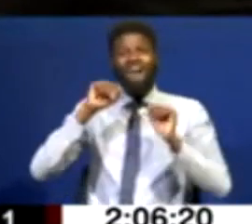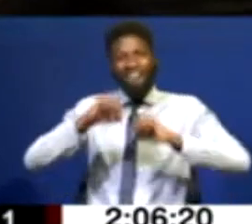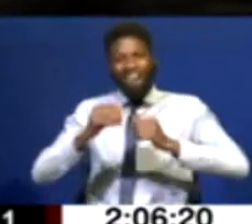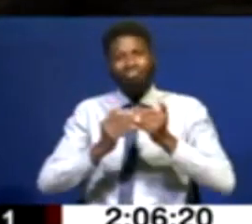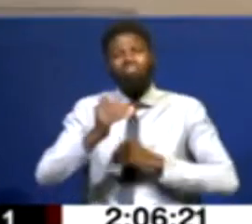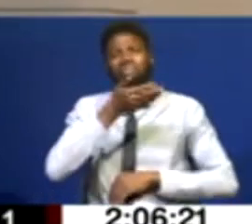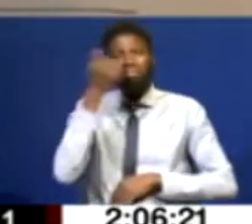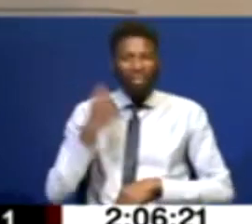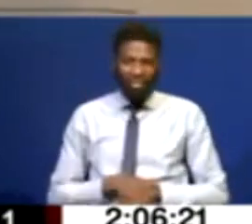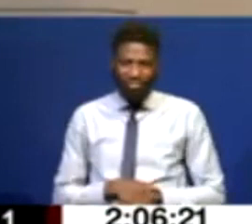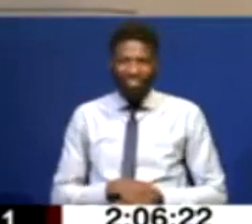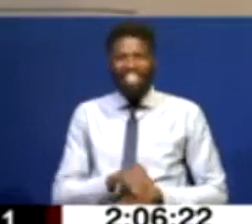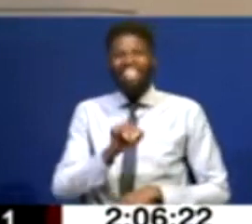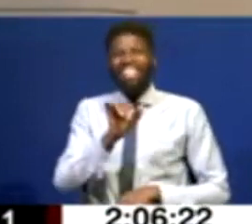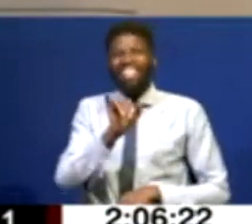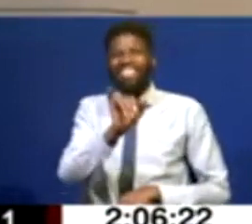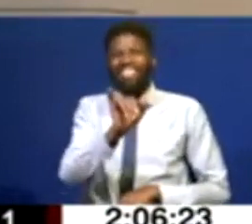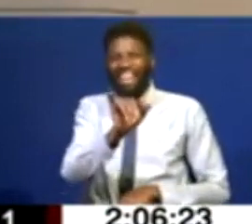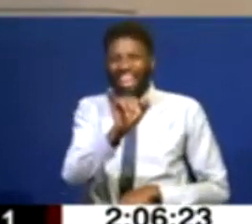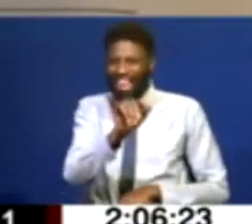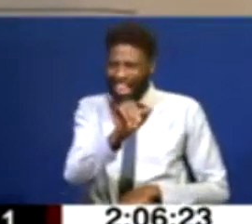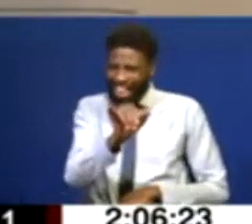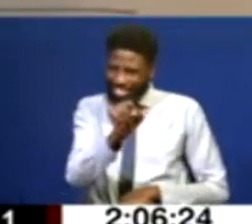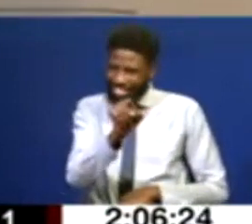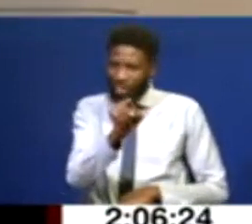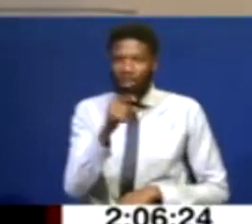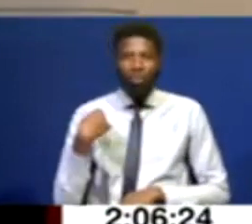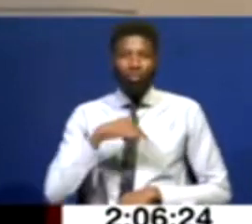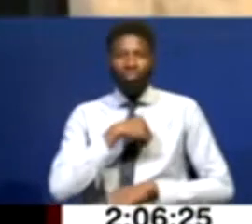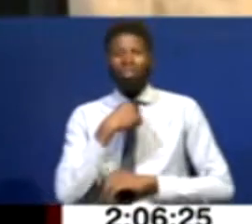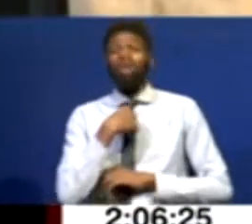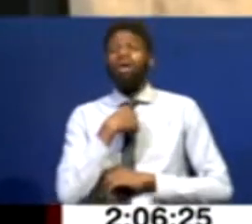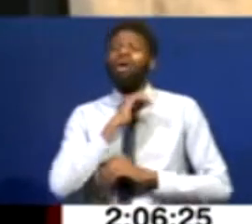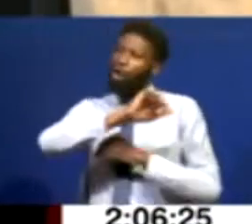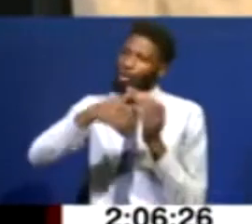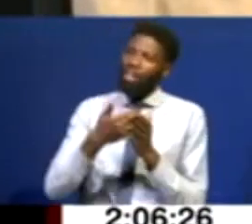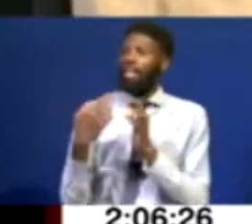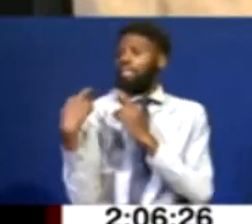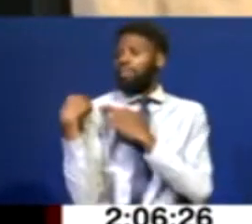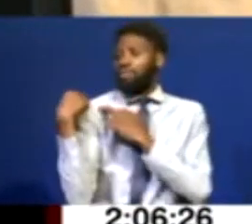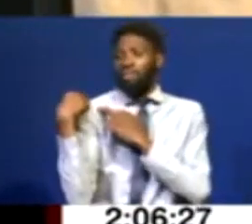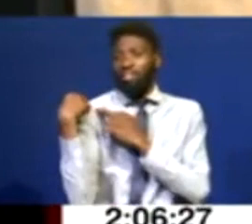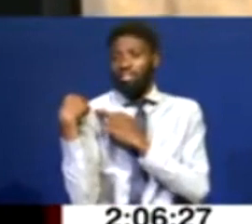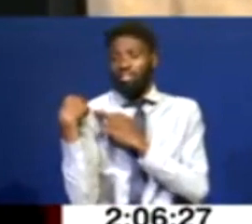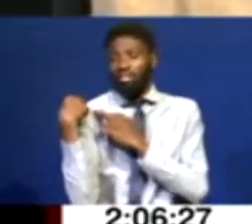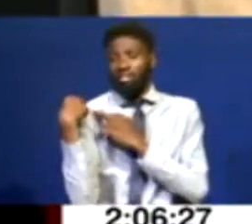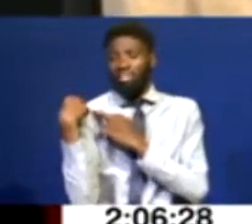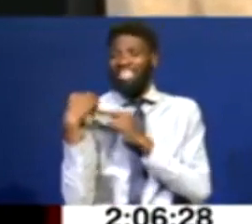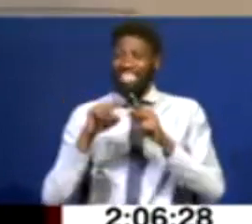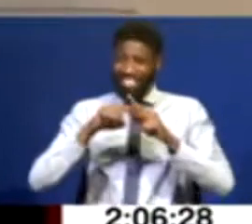trend is the responsibility of all of us, right from the Office of the Controller of